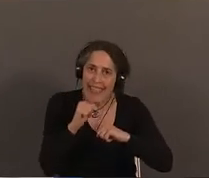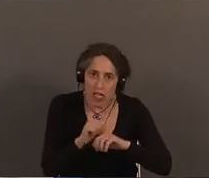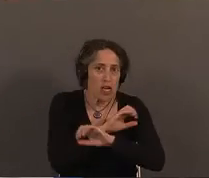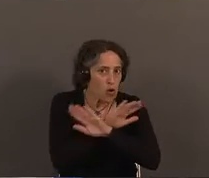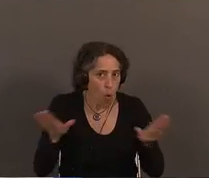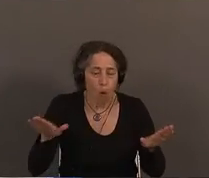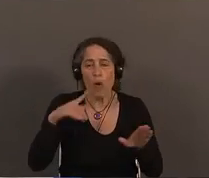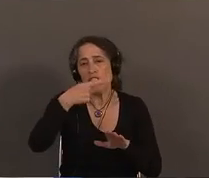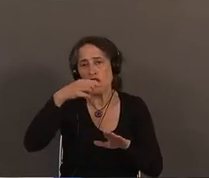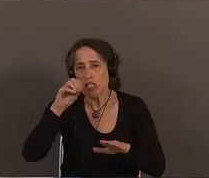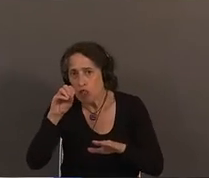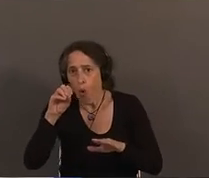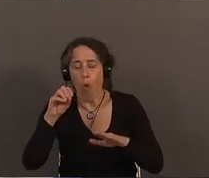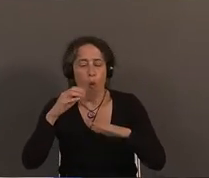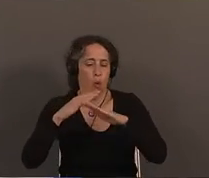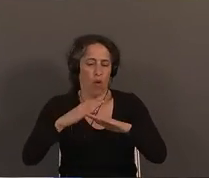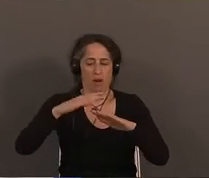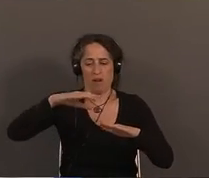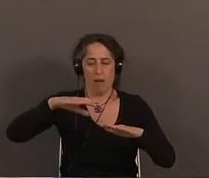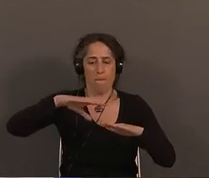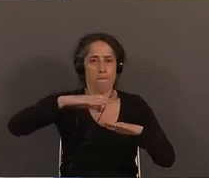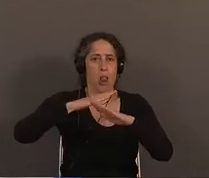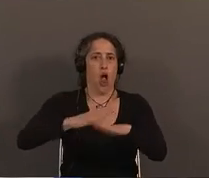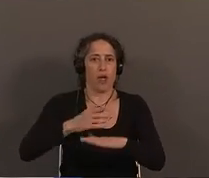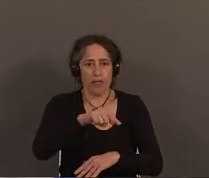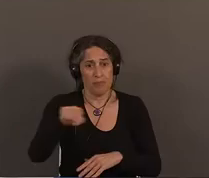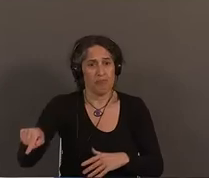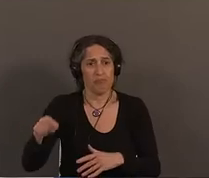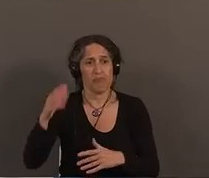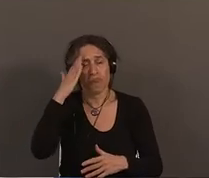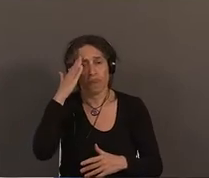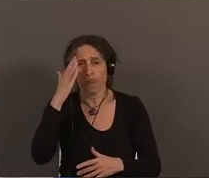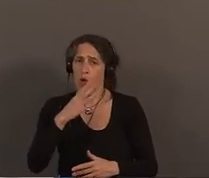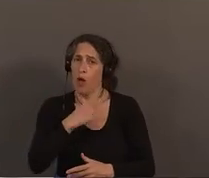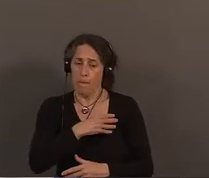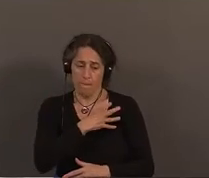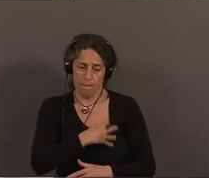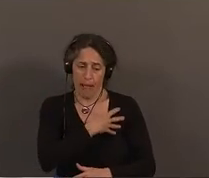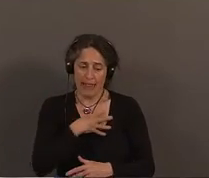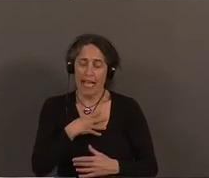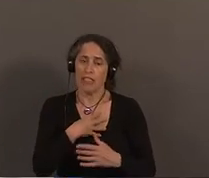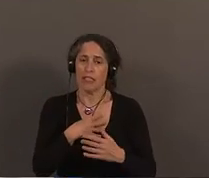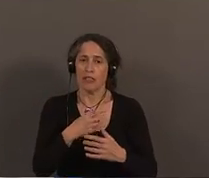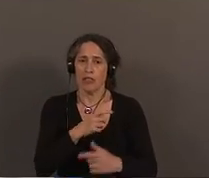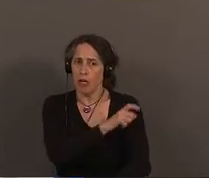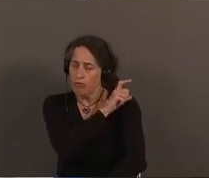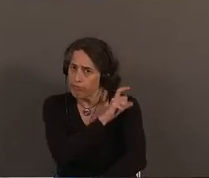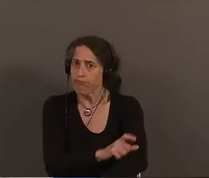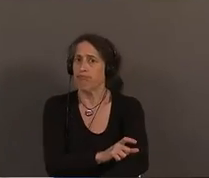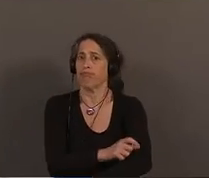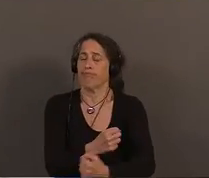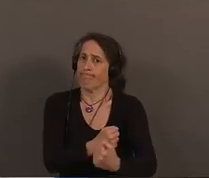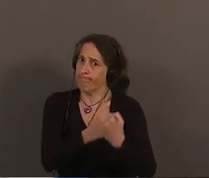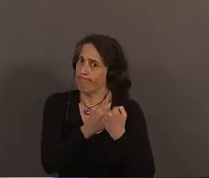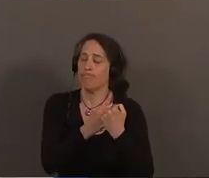the Maltese presidency, as I said, they are courageous and resilient people. I'm sure they can do the last